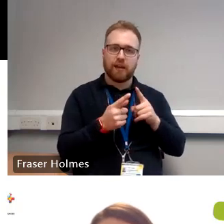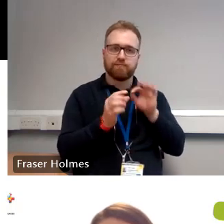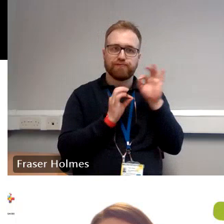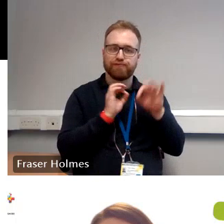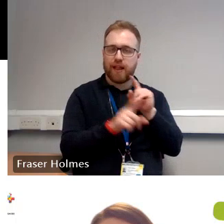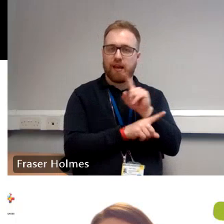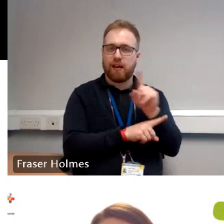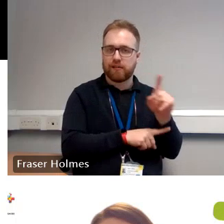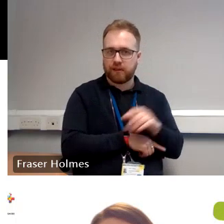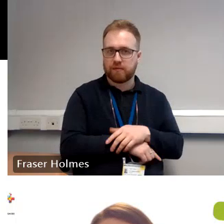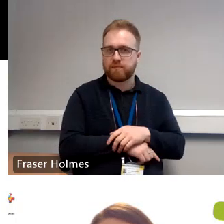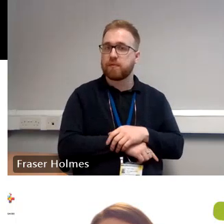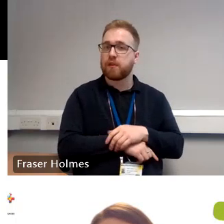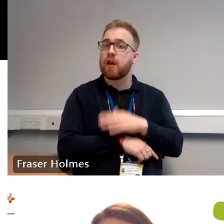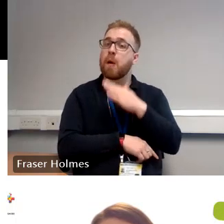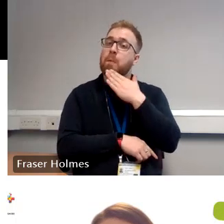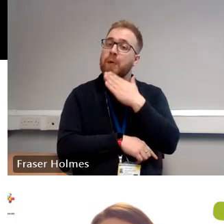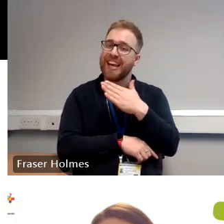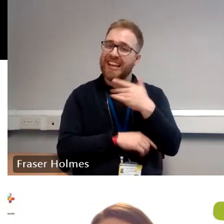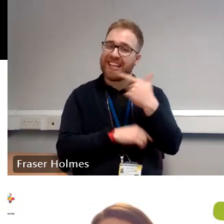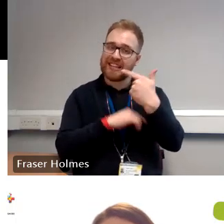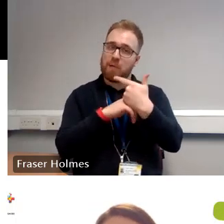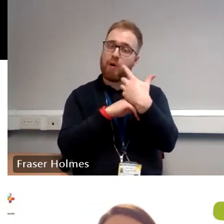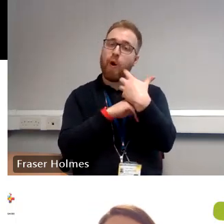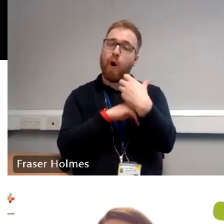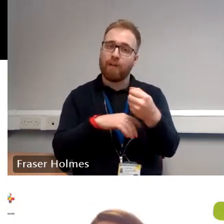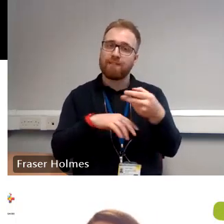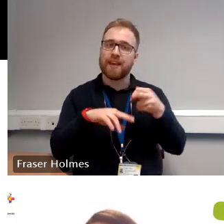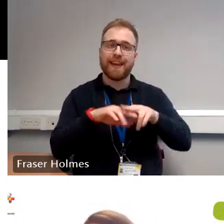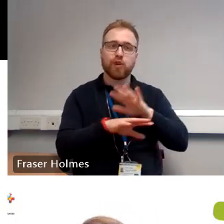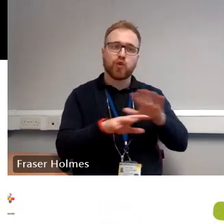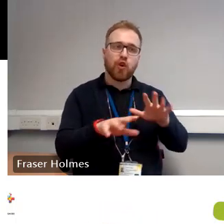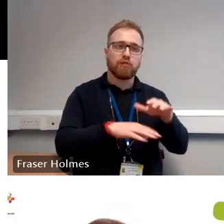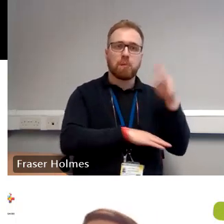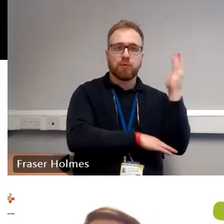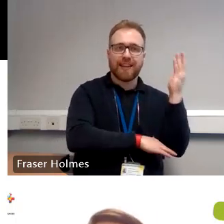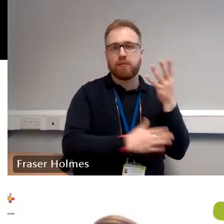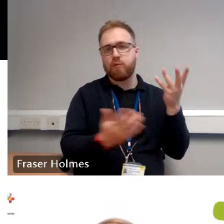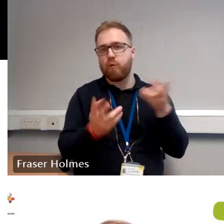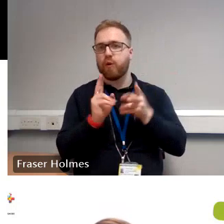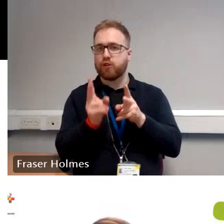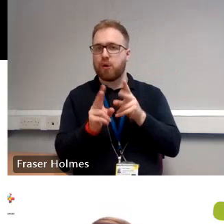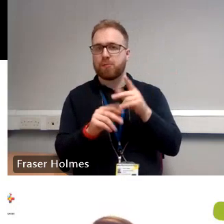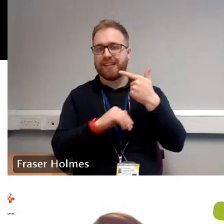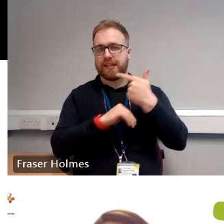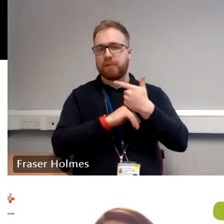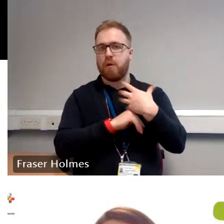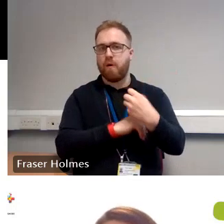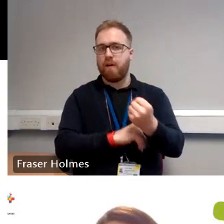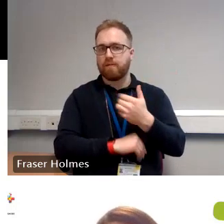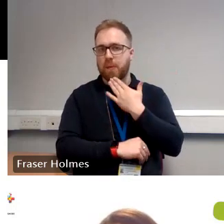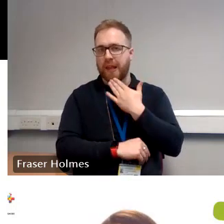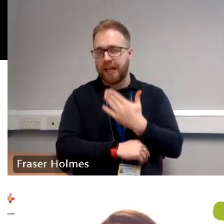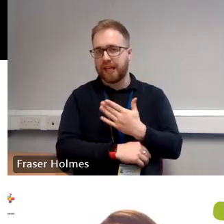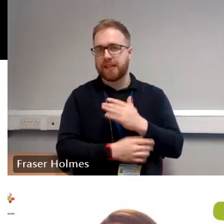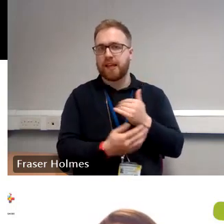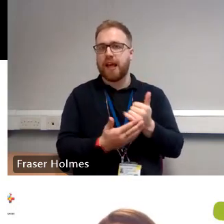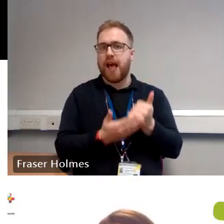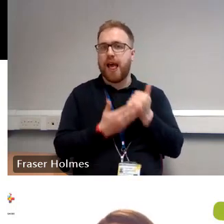So if people could please turn off their cameras if you're not a presenter or the BSL interpreter, that just helps